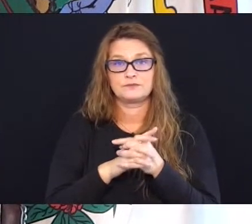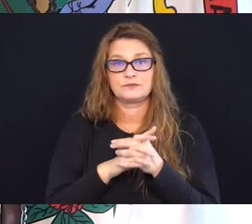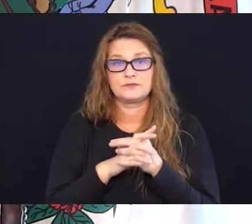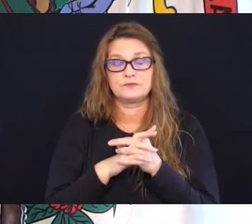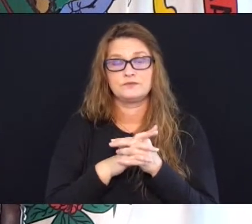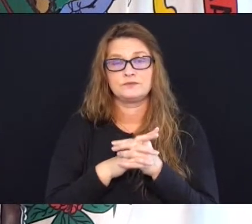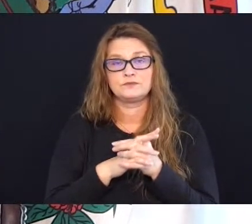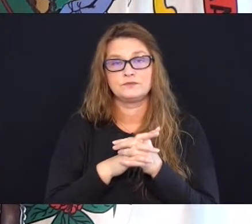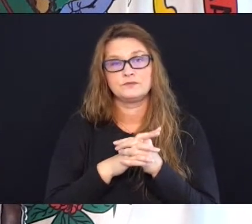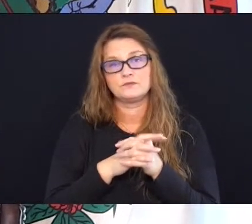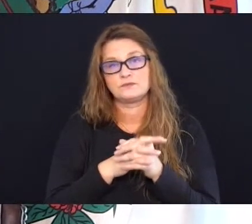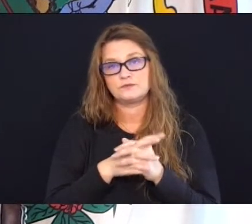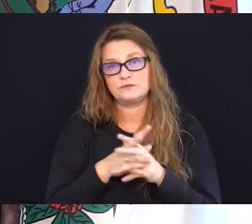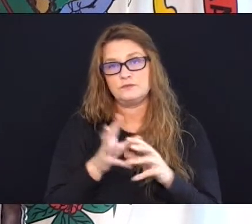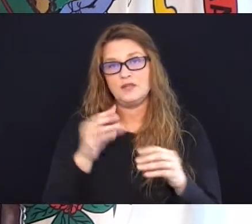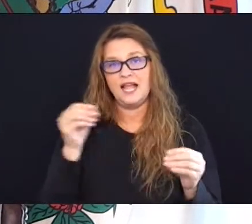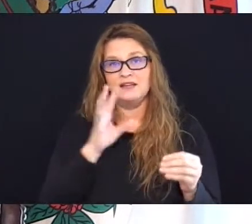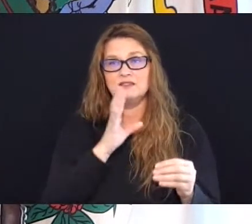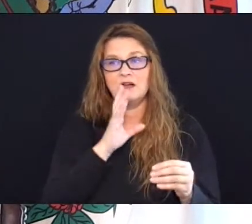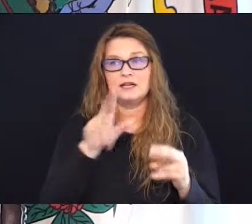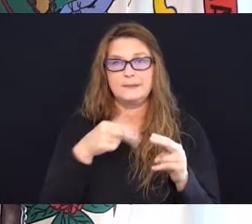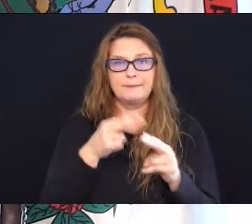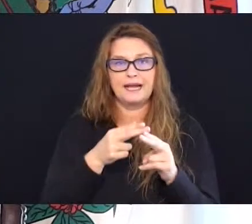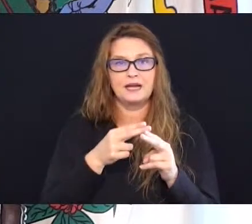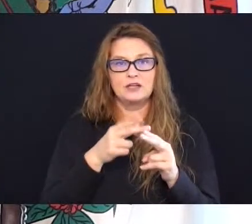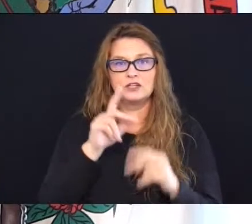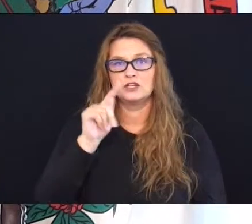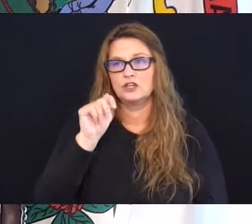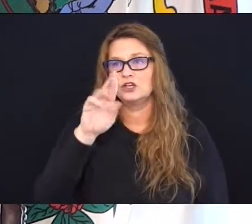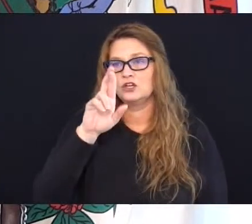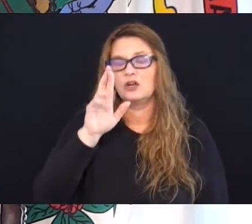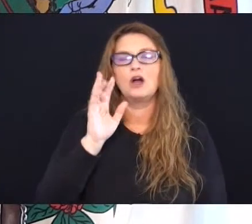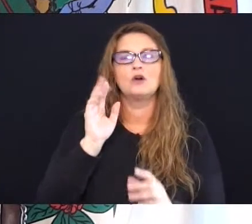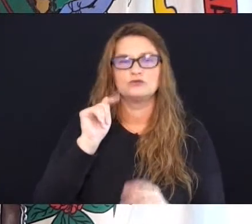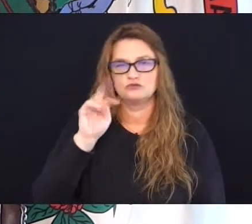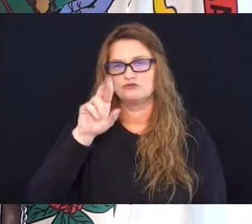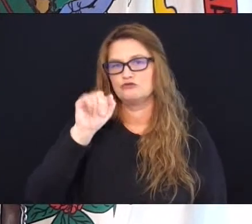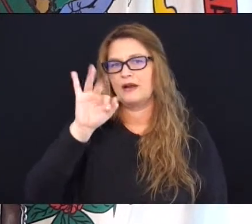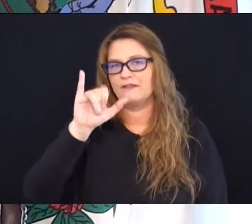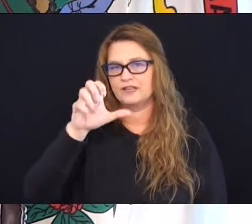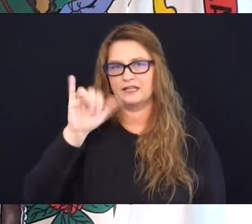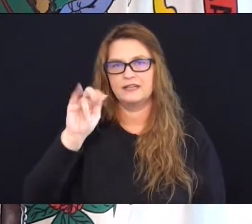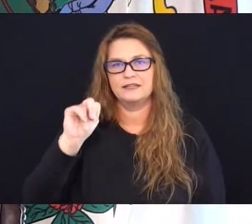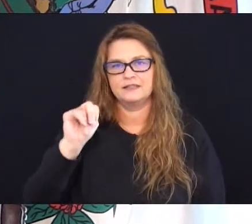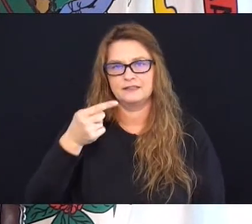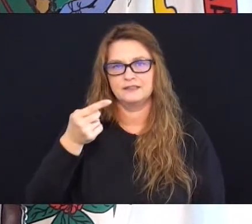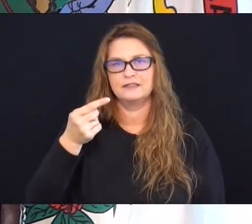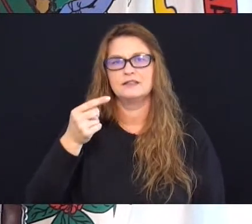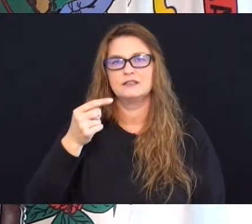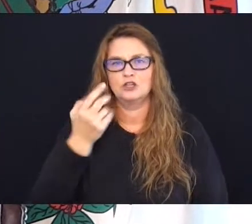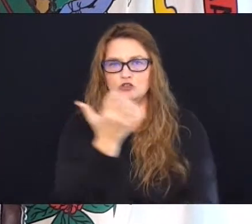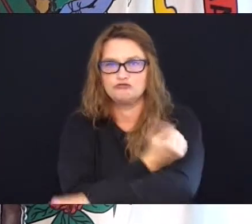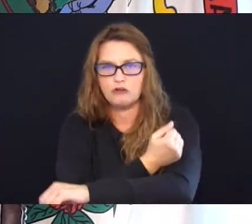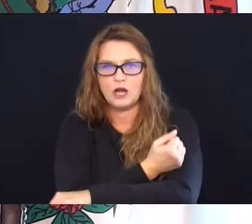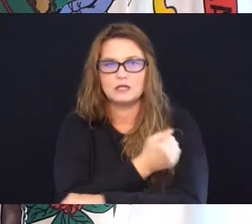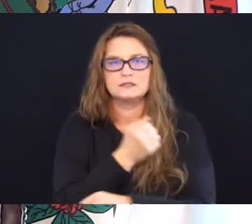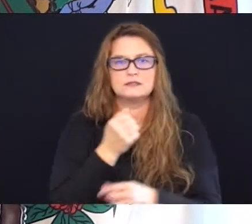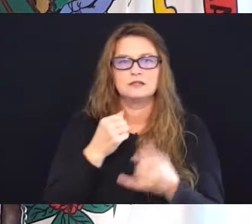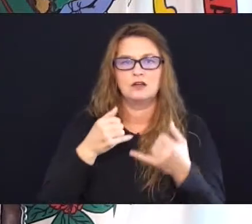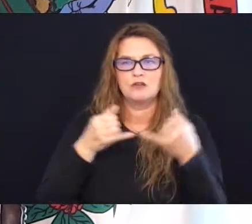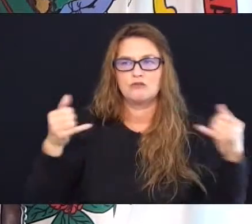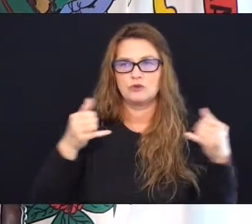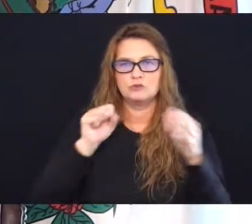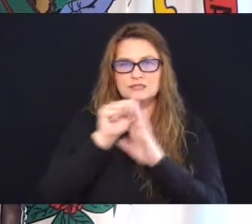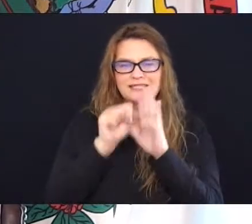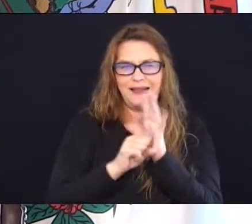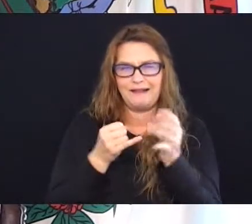dealt with you know, the trafficking of deadly drugs across our borders. You know, we sent up a bill to just put